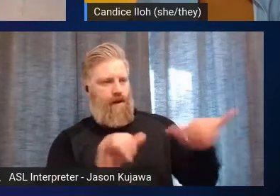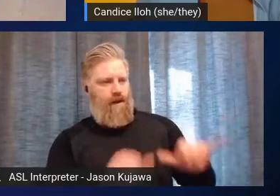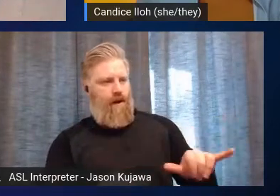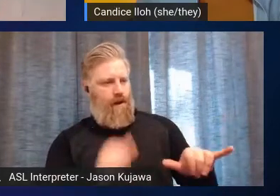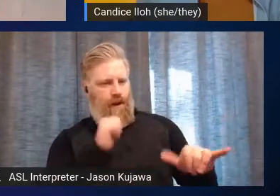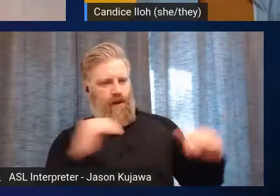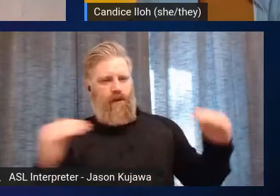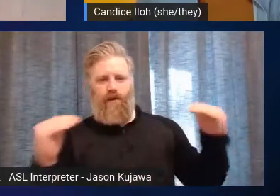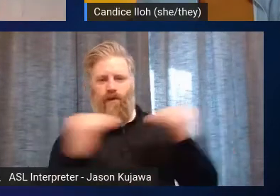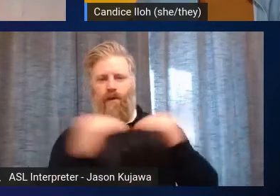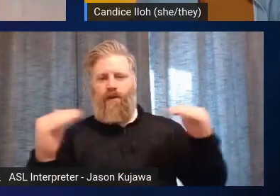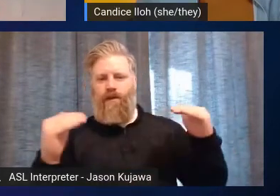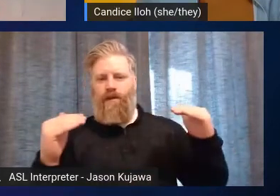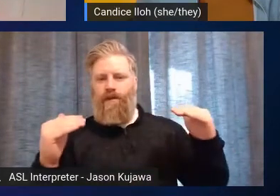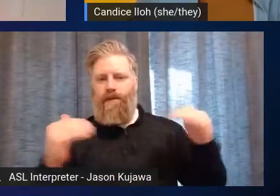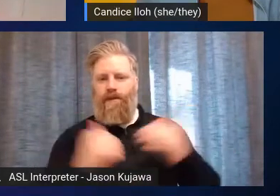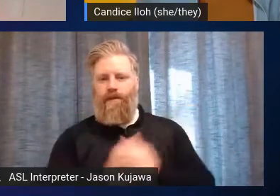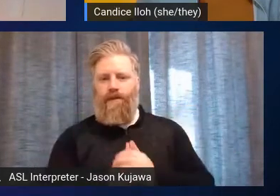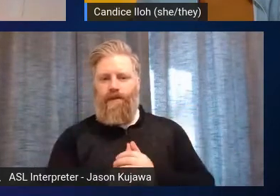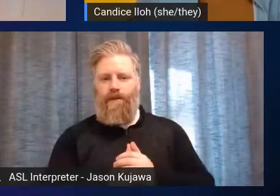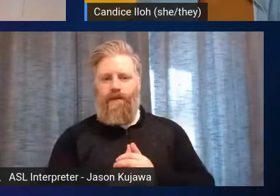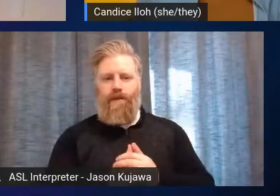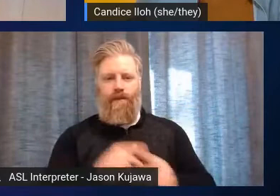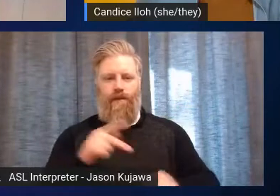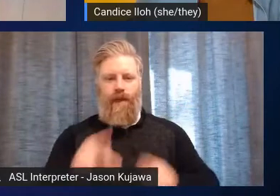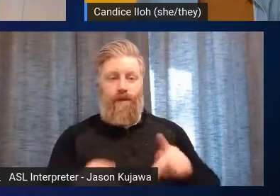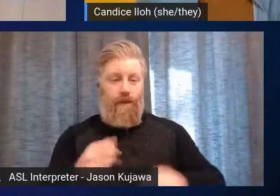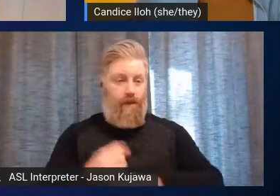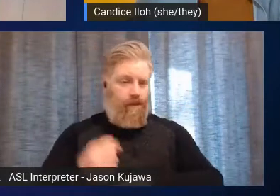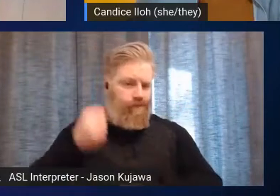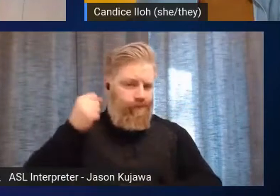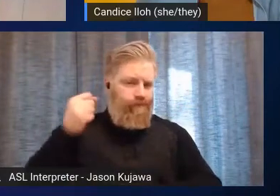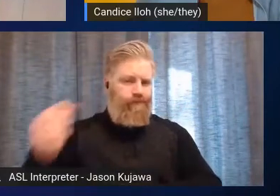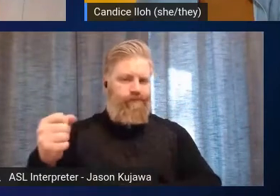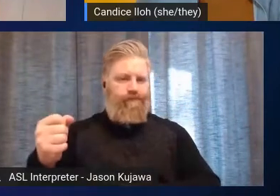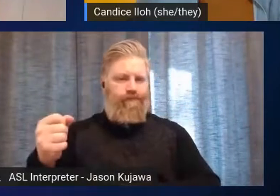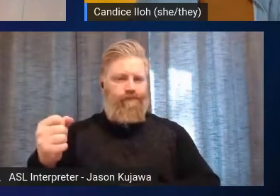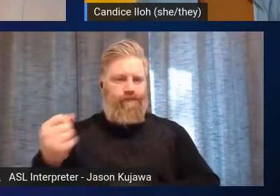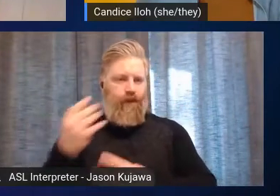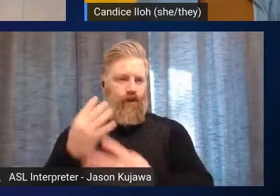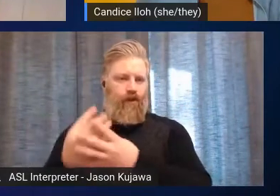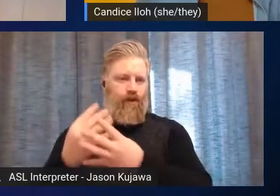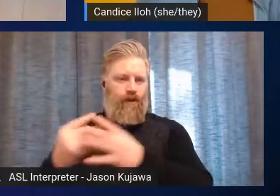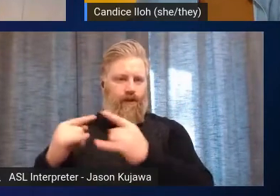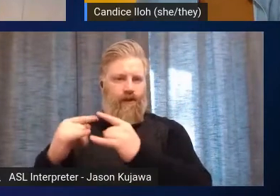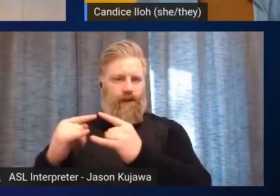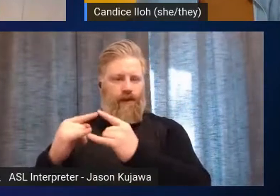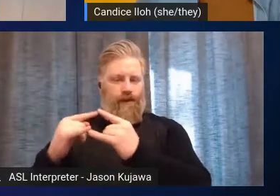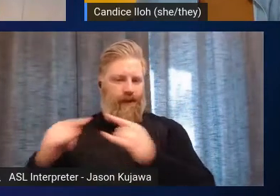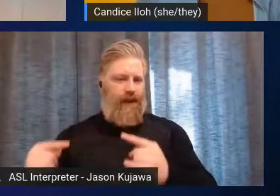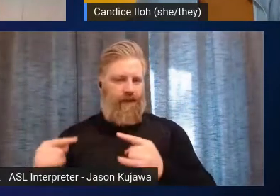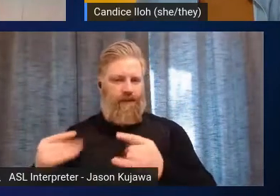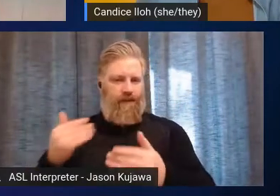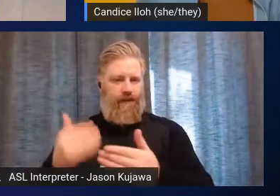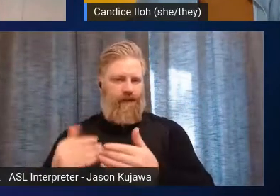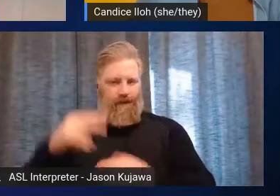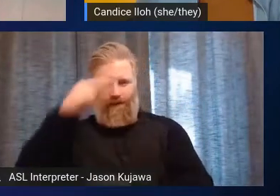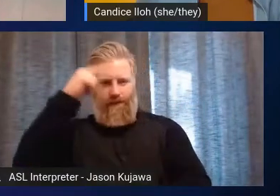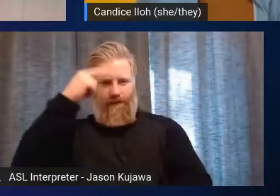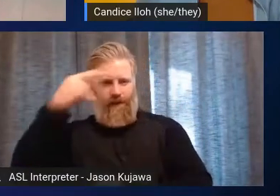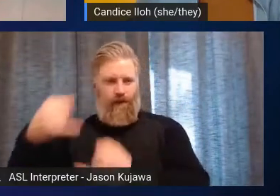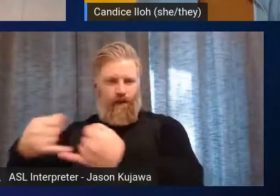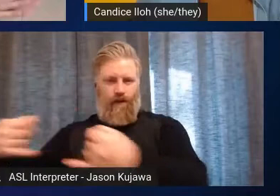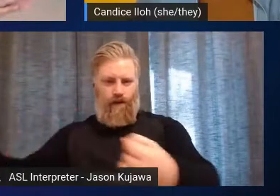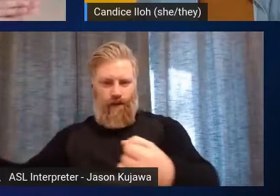injustice with people being put into detention centers now along the border, and people being put